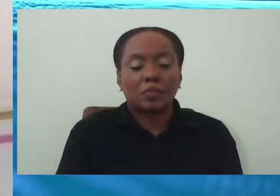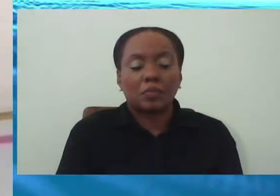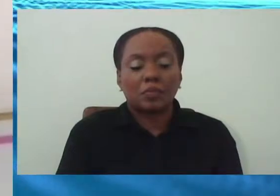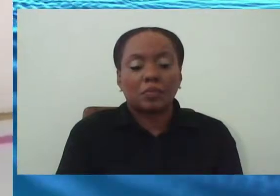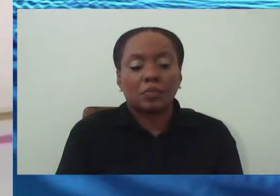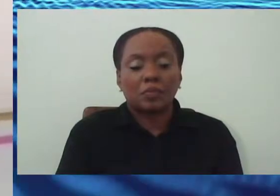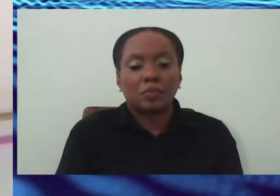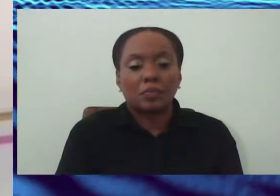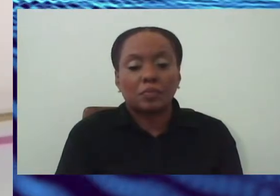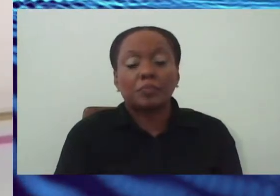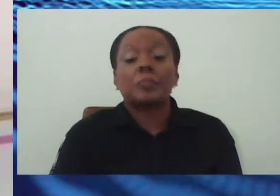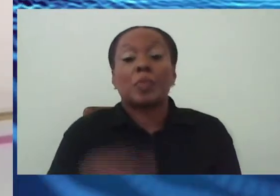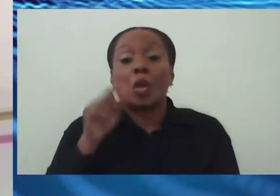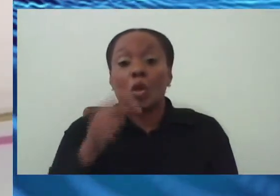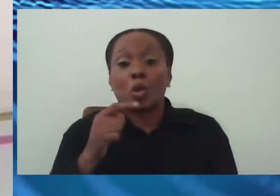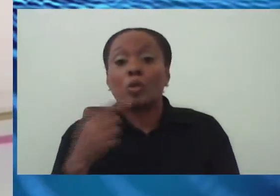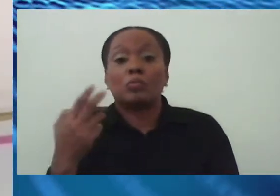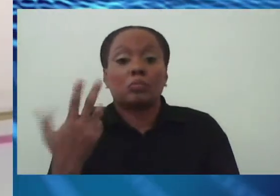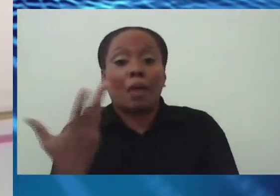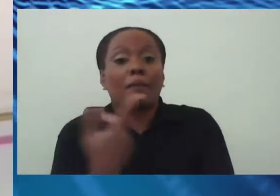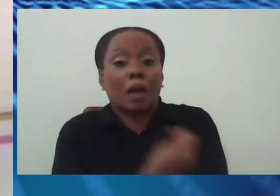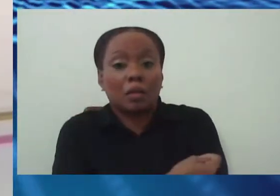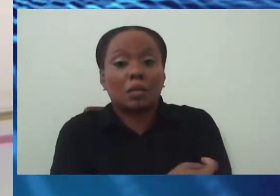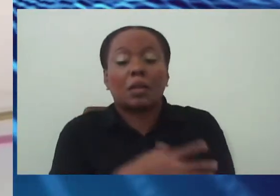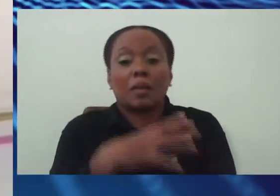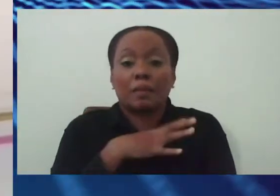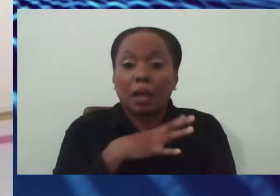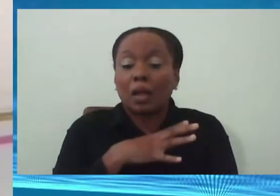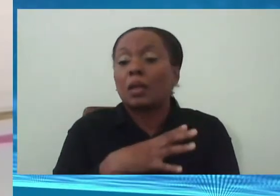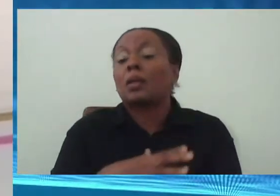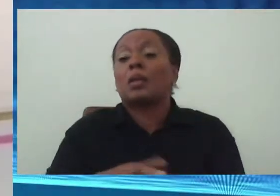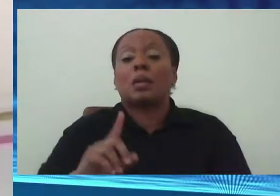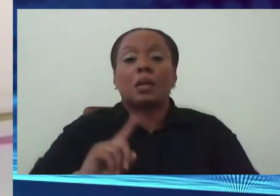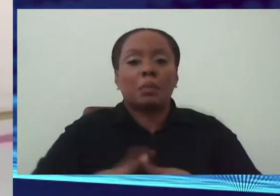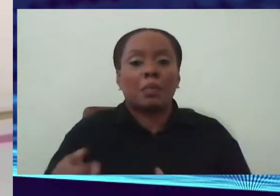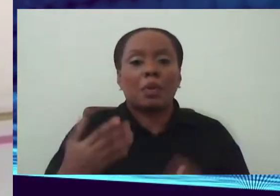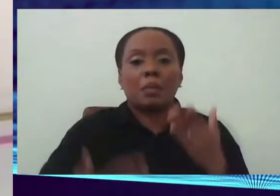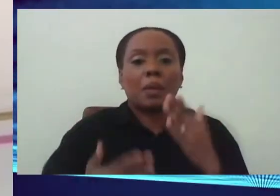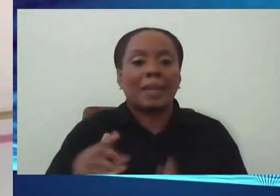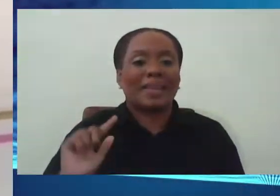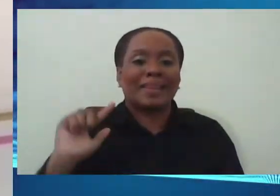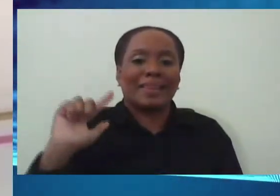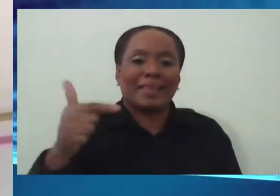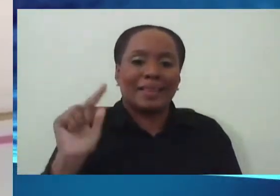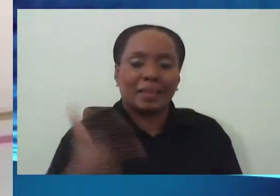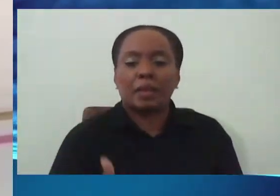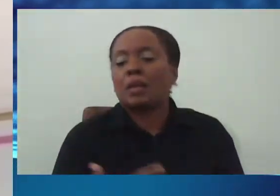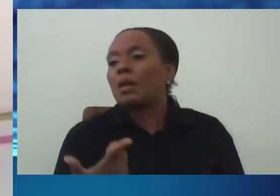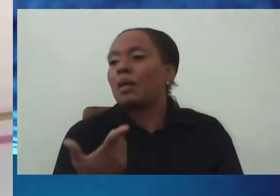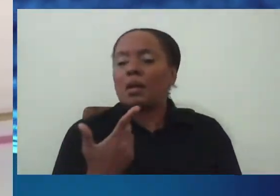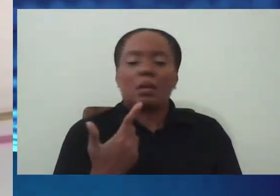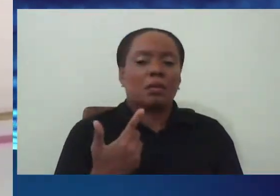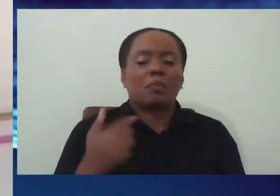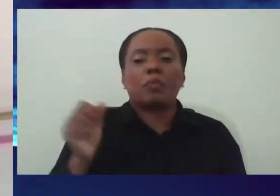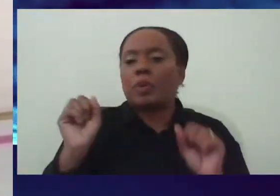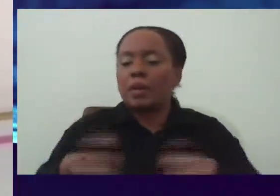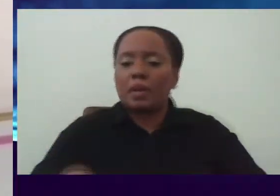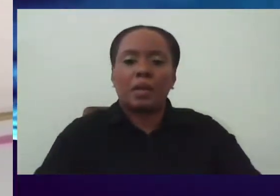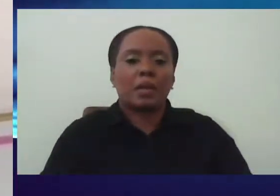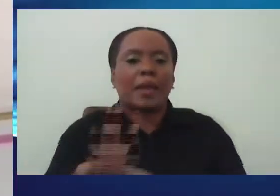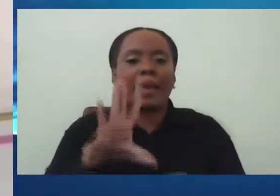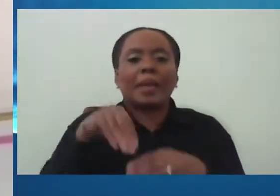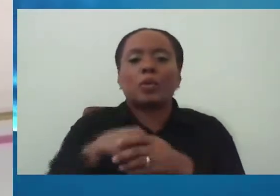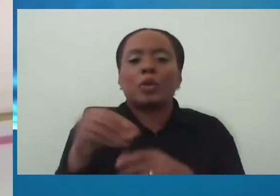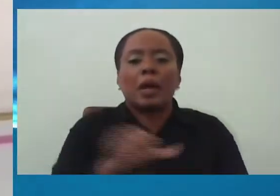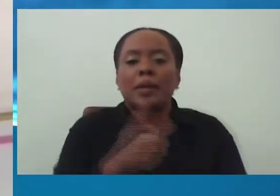your immune response. So maybe we can have later on some of that content. So I'd be happy to share just general principles,